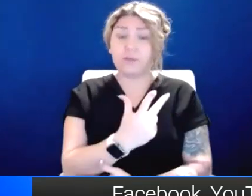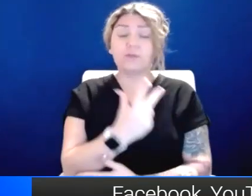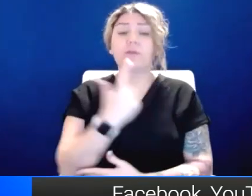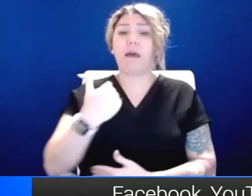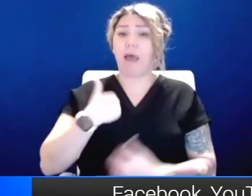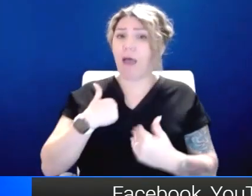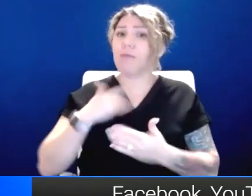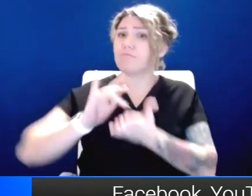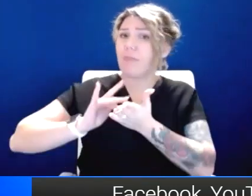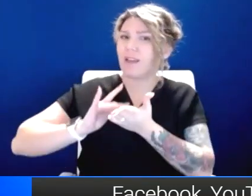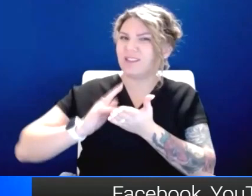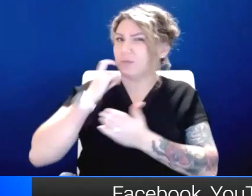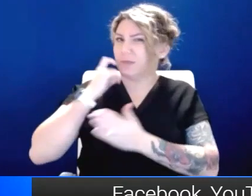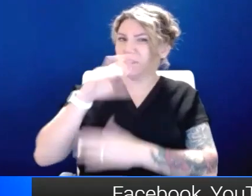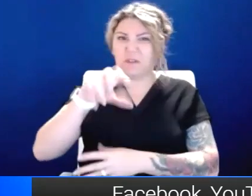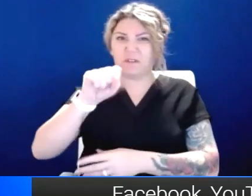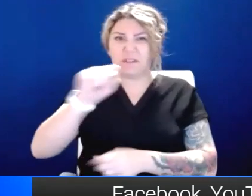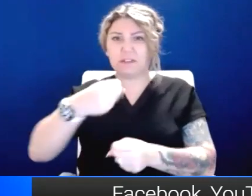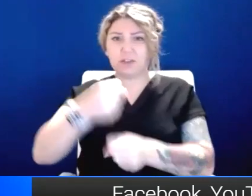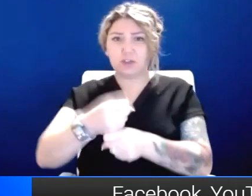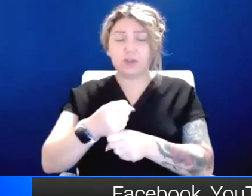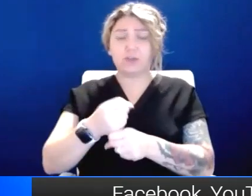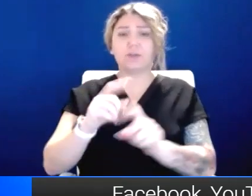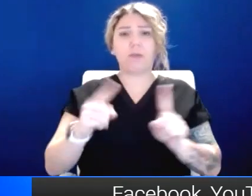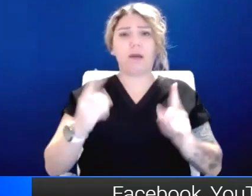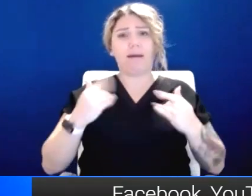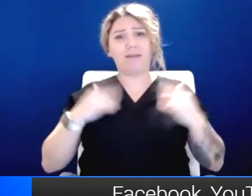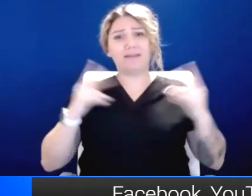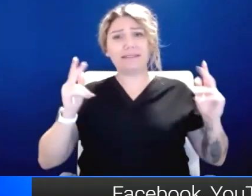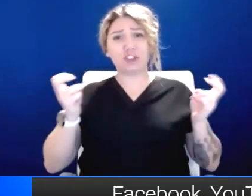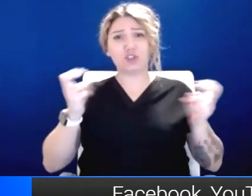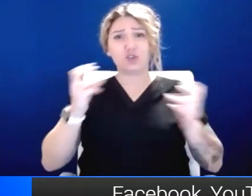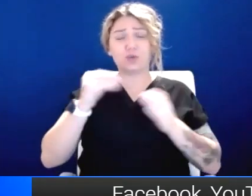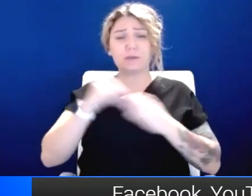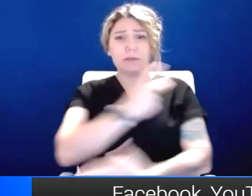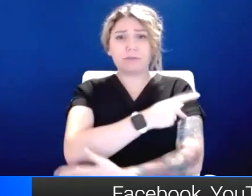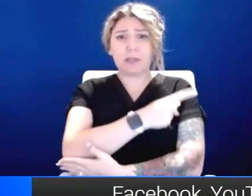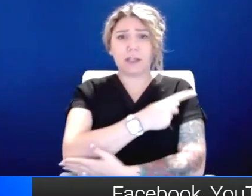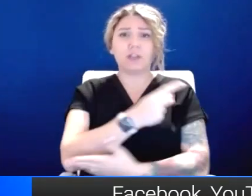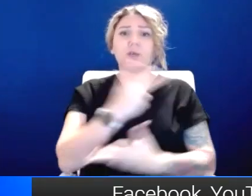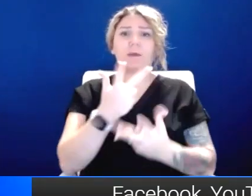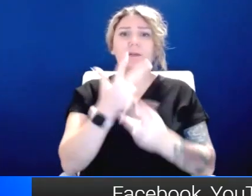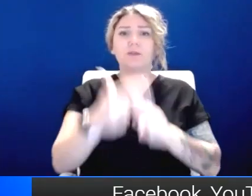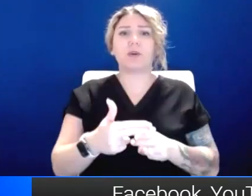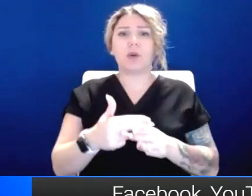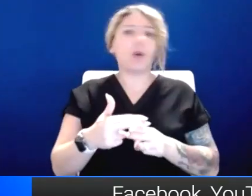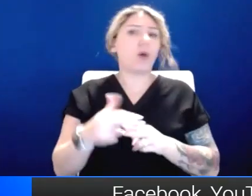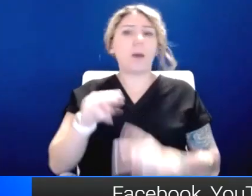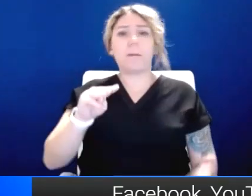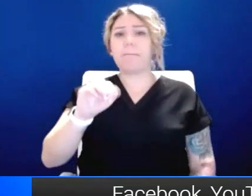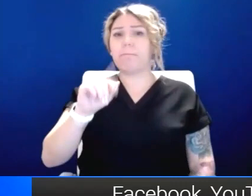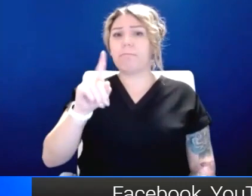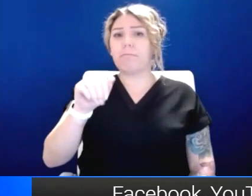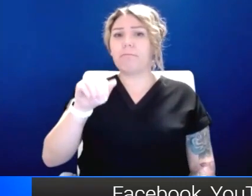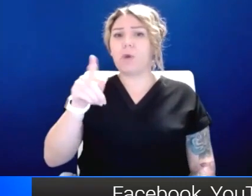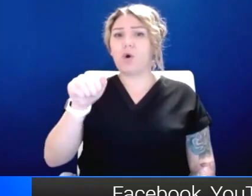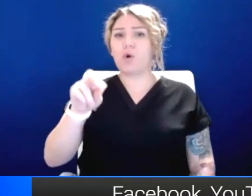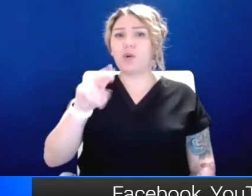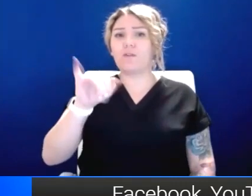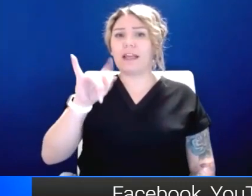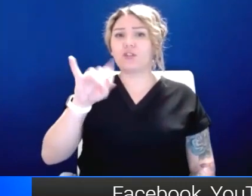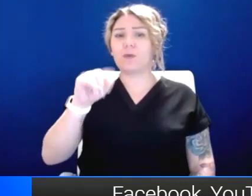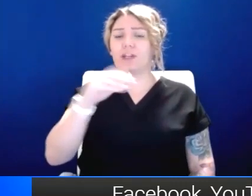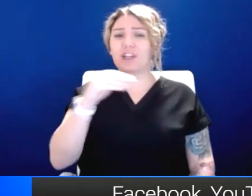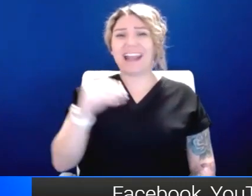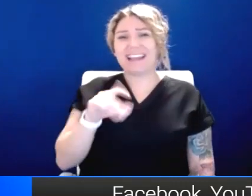50 years, we do end up having issues in our patients, what we call motor fluctuations and dyskinesias. That is time